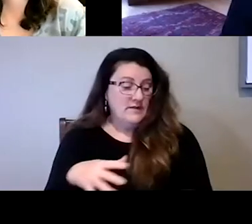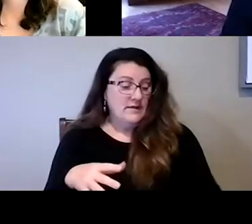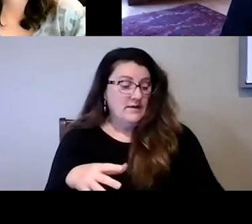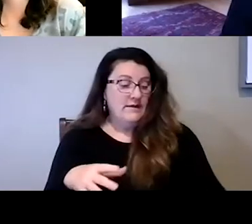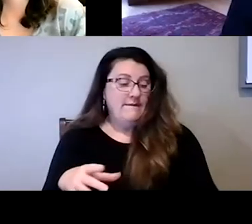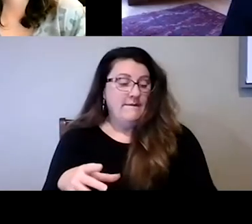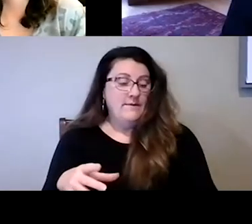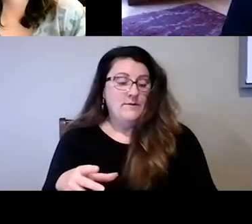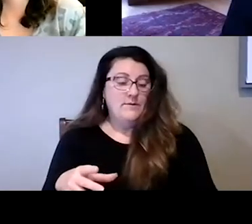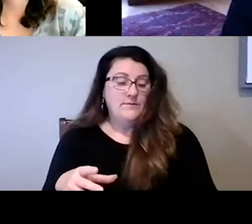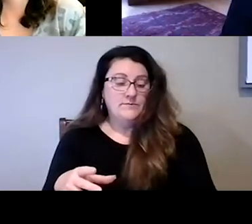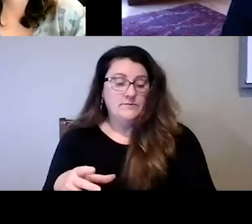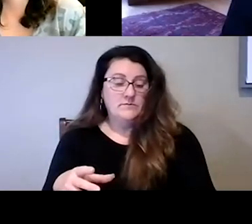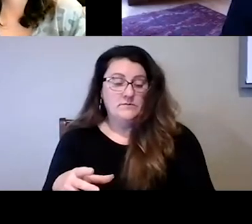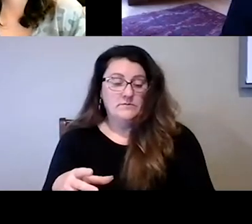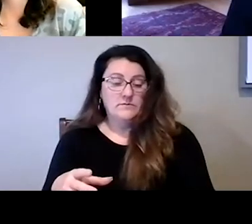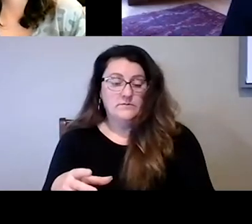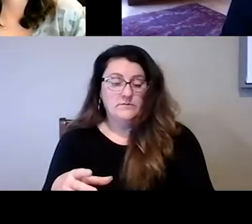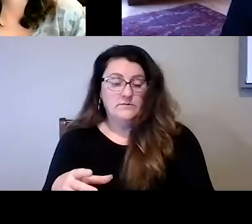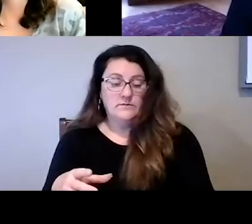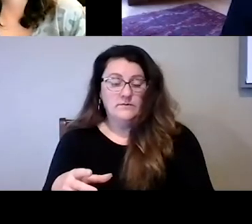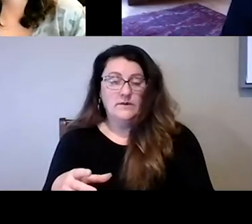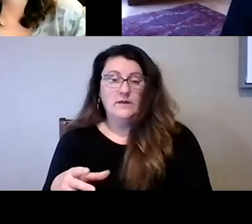And so I think the